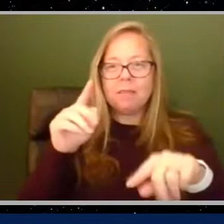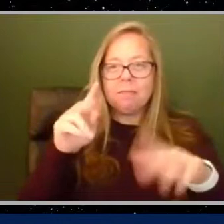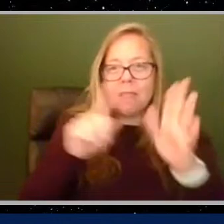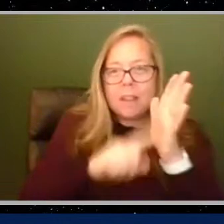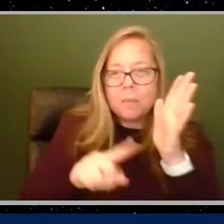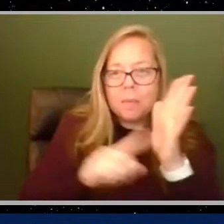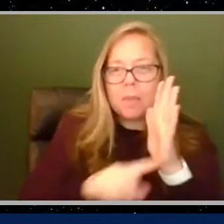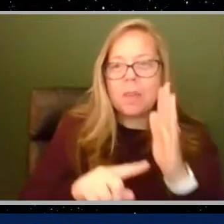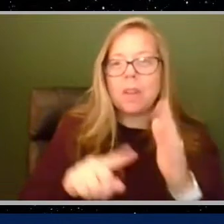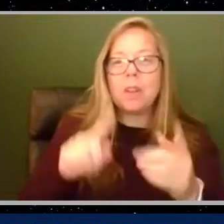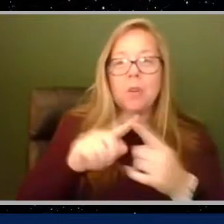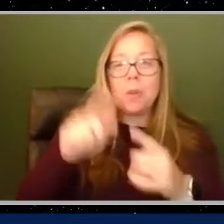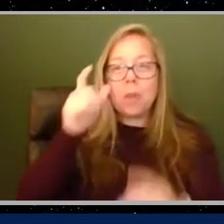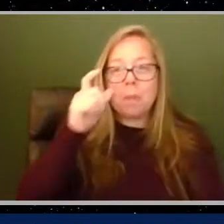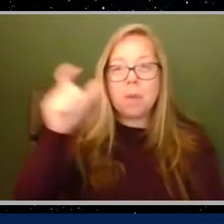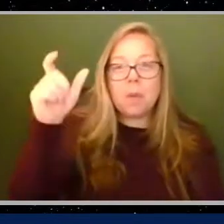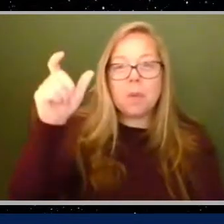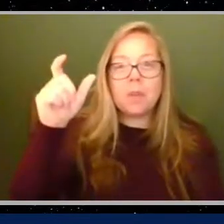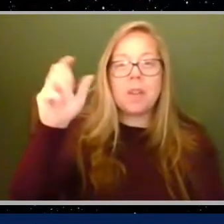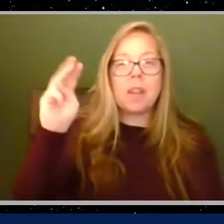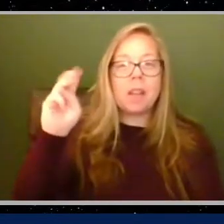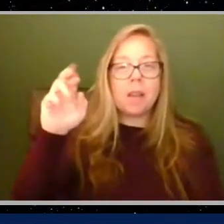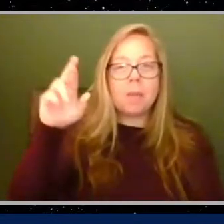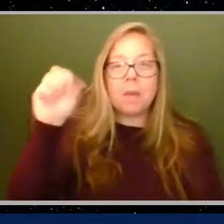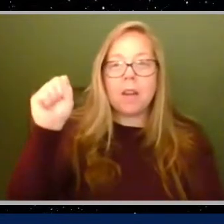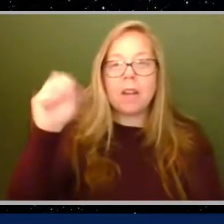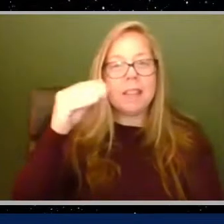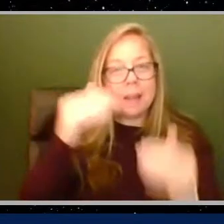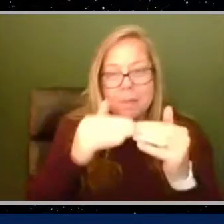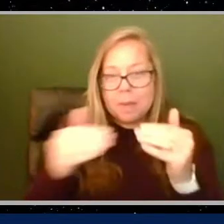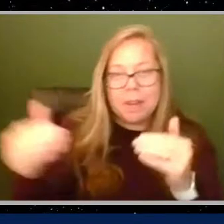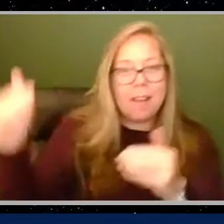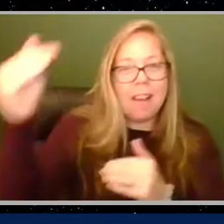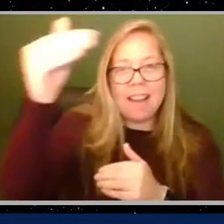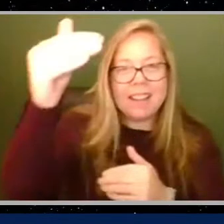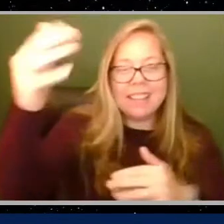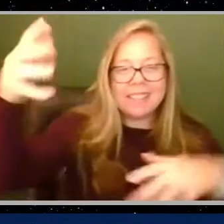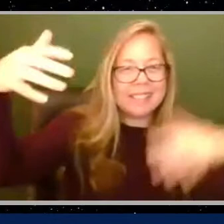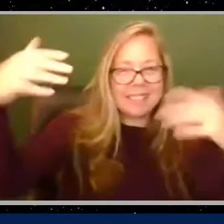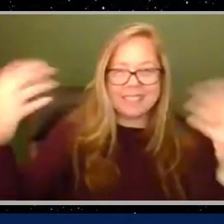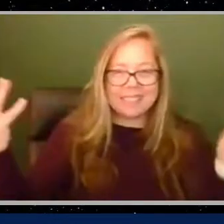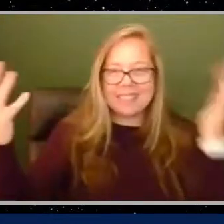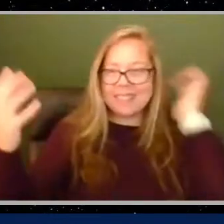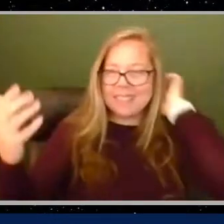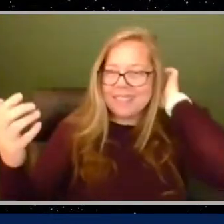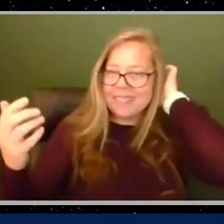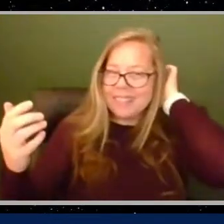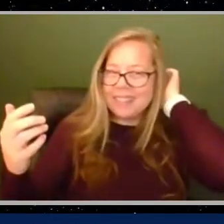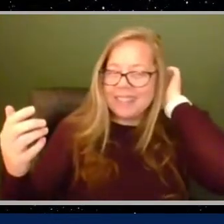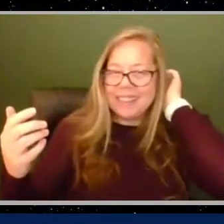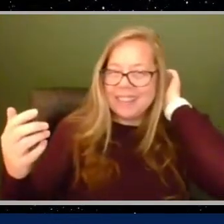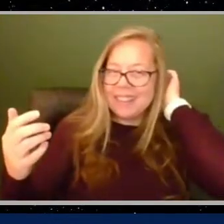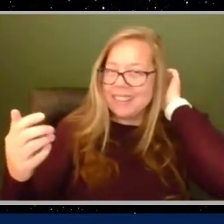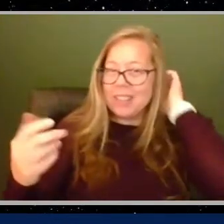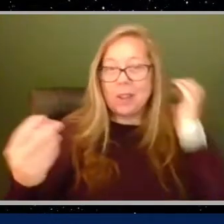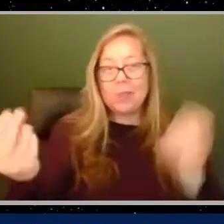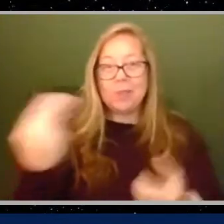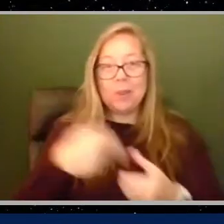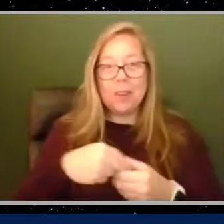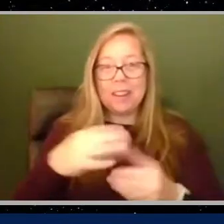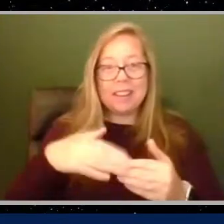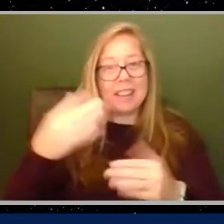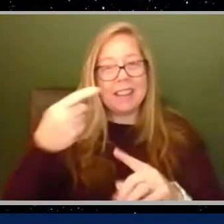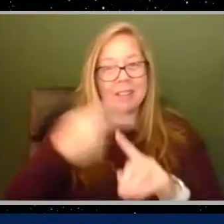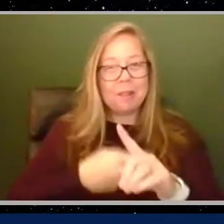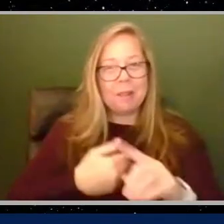said we know what we're doing next month, and I just read that out loud, and I'm not sure what we're doing next month. So join us next month, and we will have a